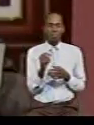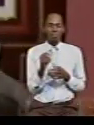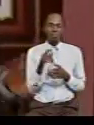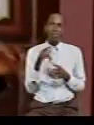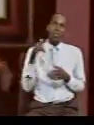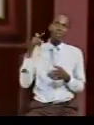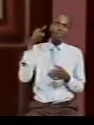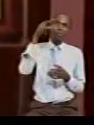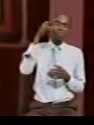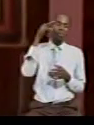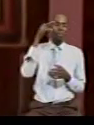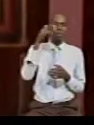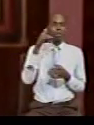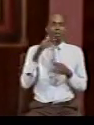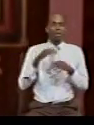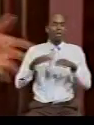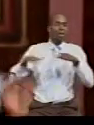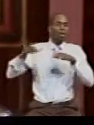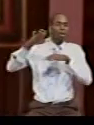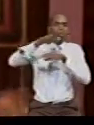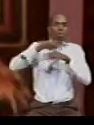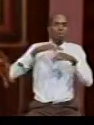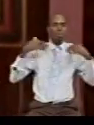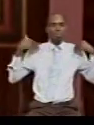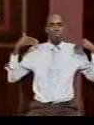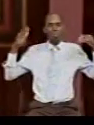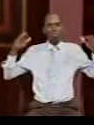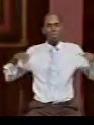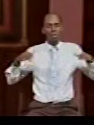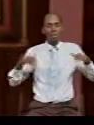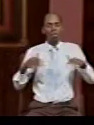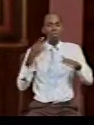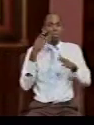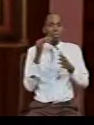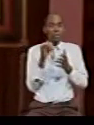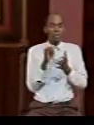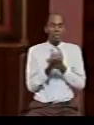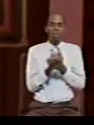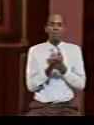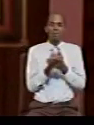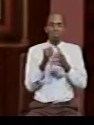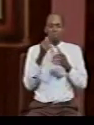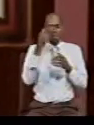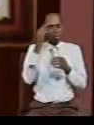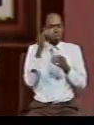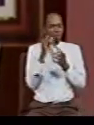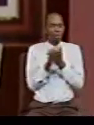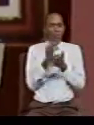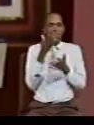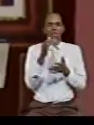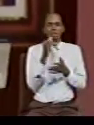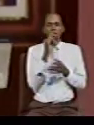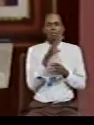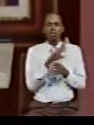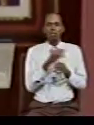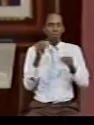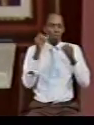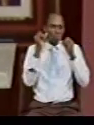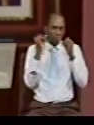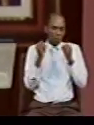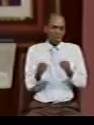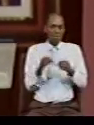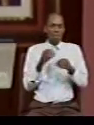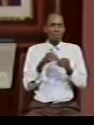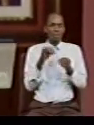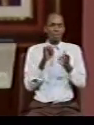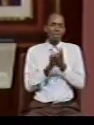The force of gravity has no power on that aeroplane anymore. There is an engine